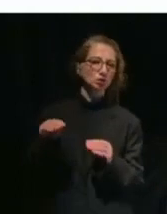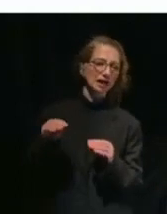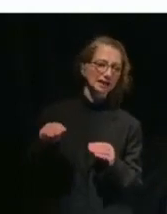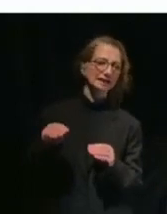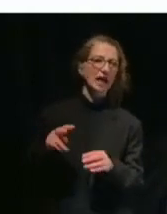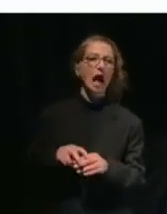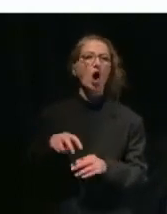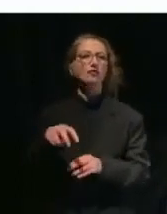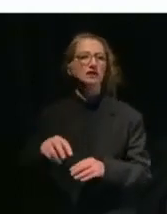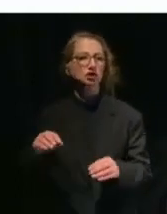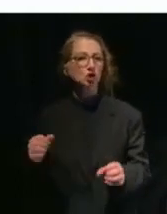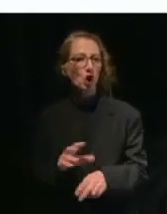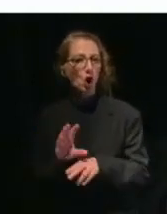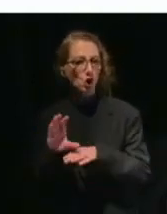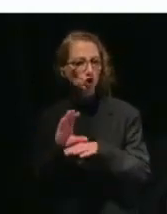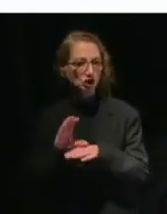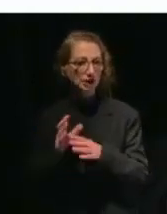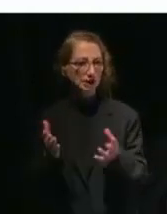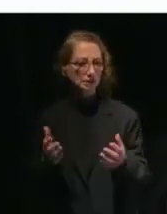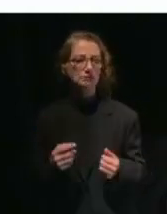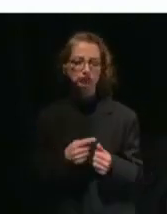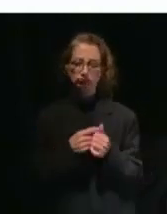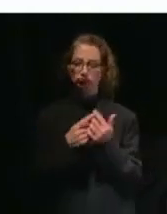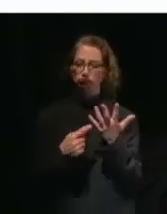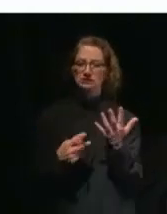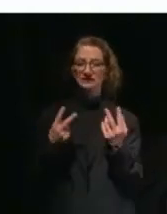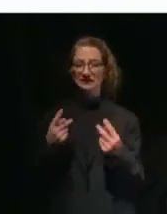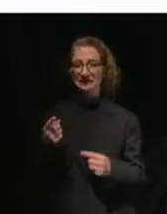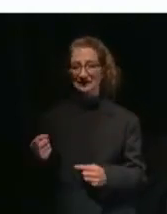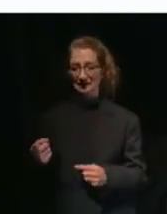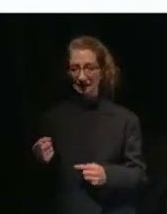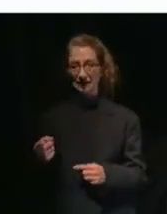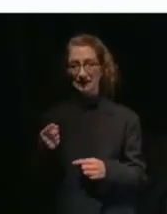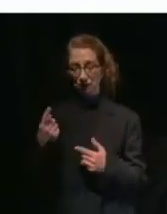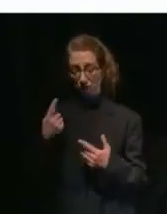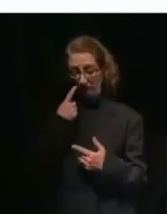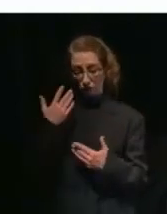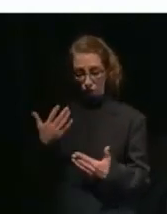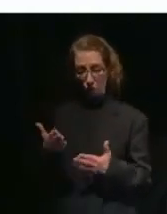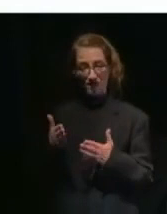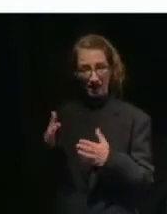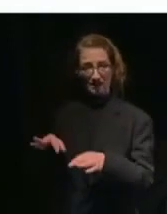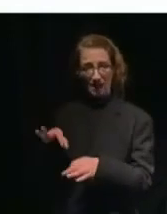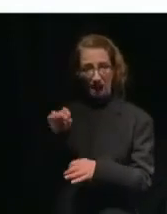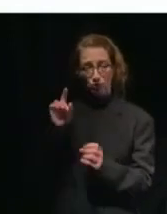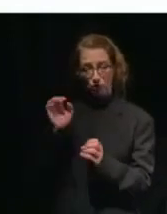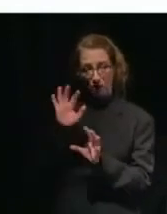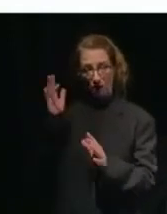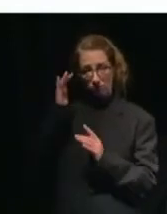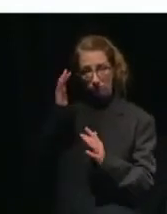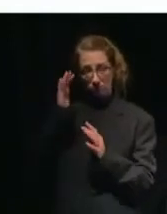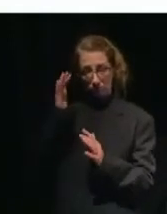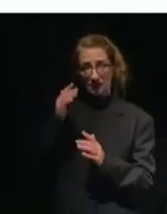of an academic publishing house or fitness work or coaching.